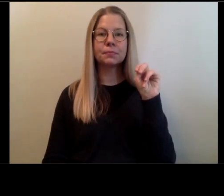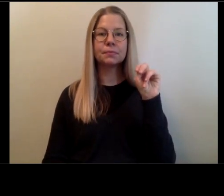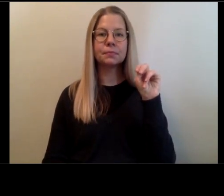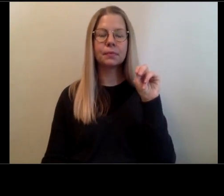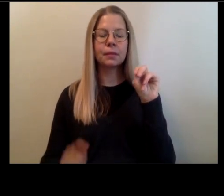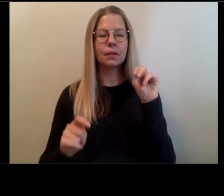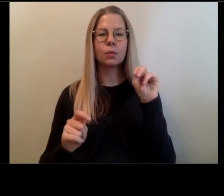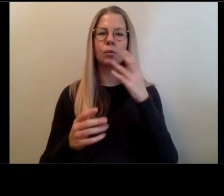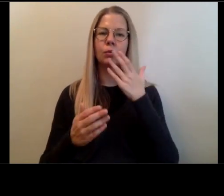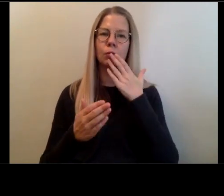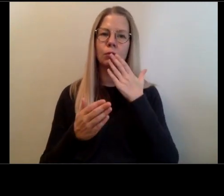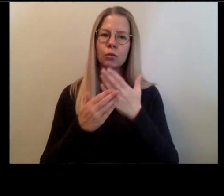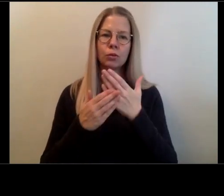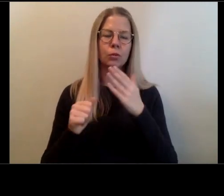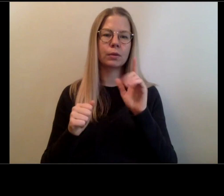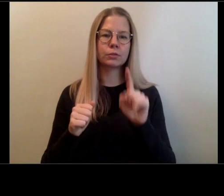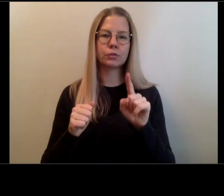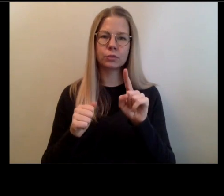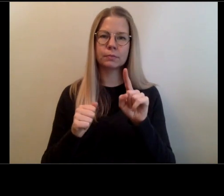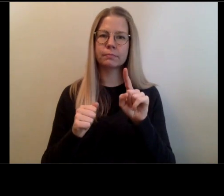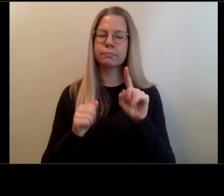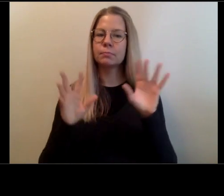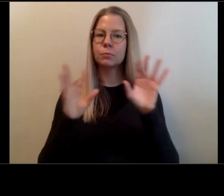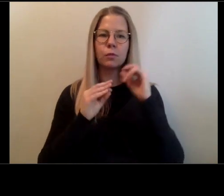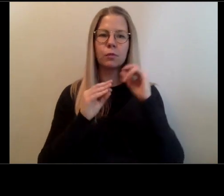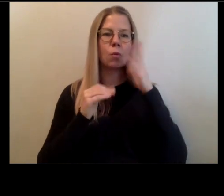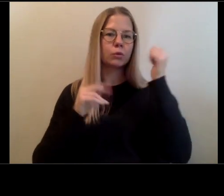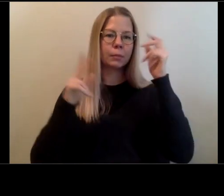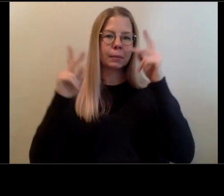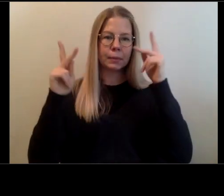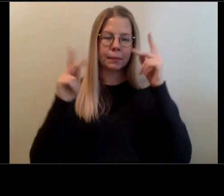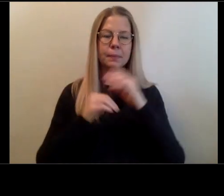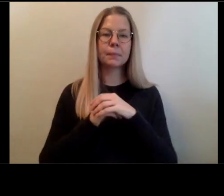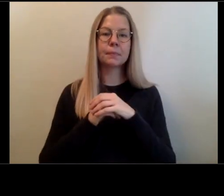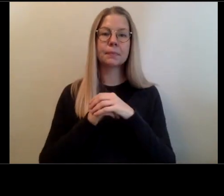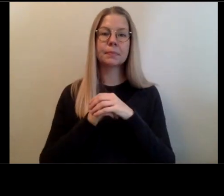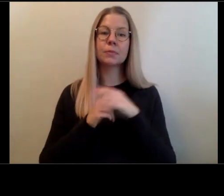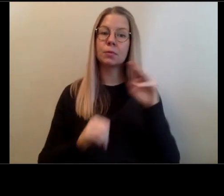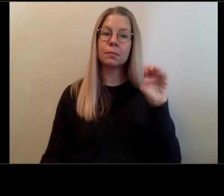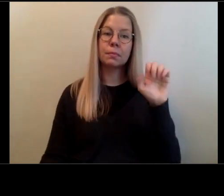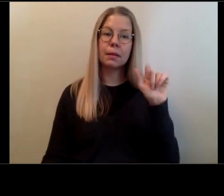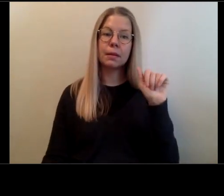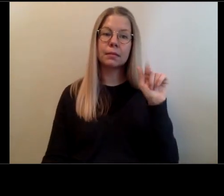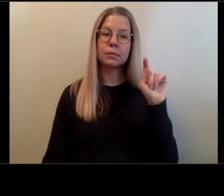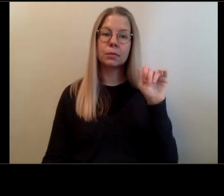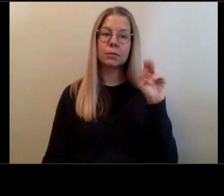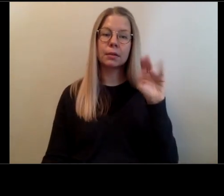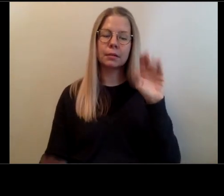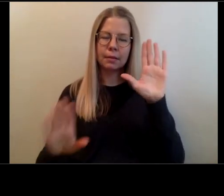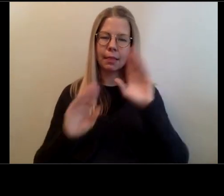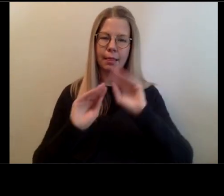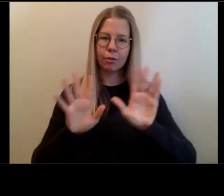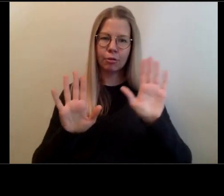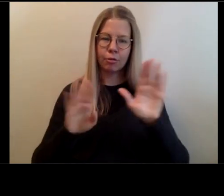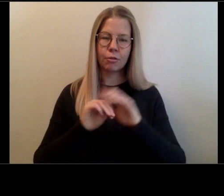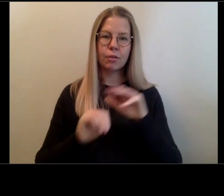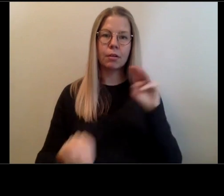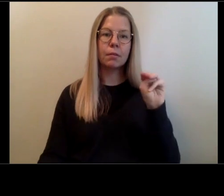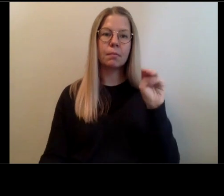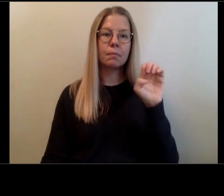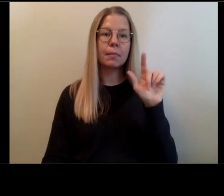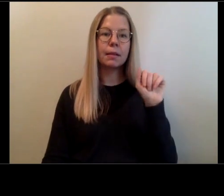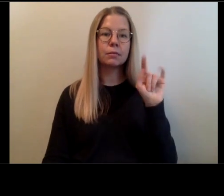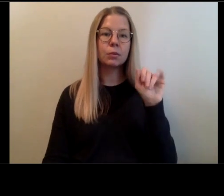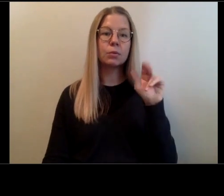critical question for older adults. So we know that melatonin, let's be clear, melatonin is a hormone